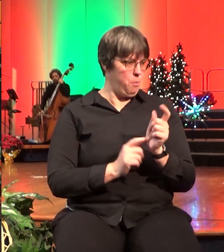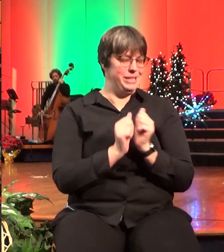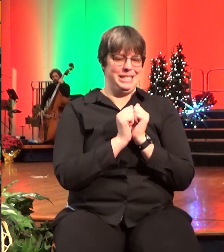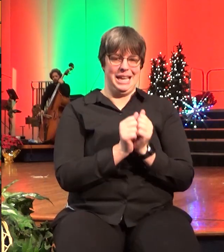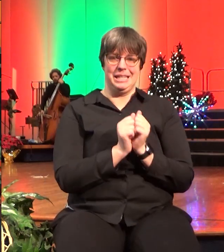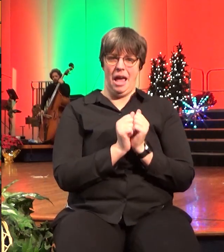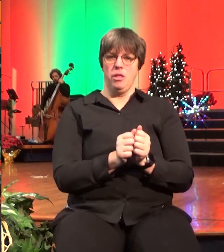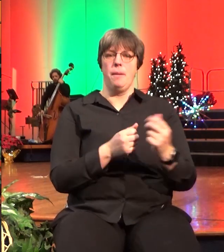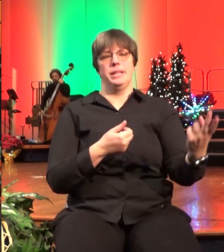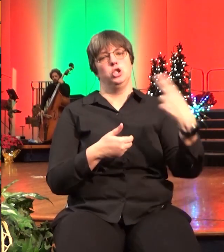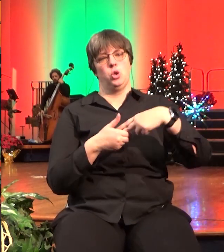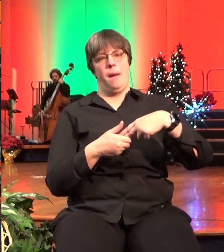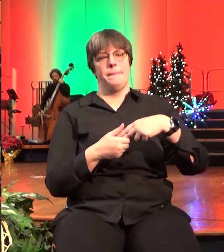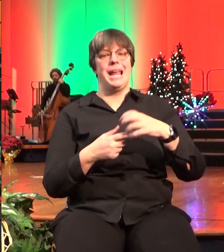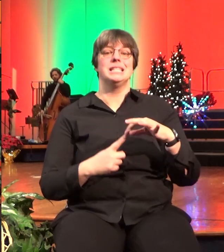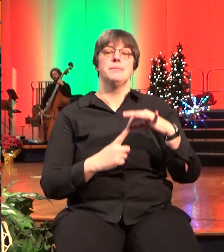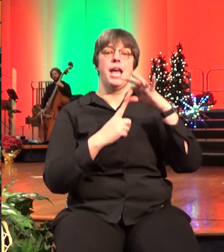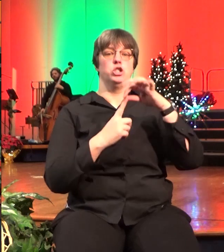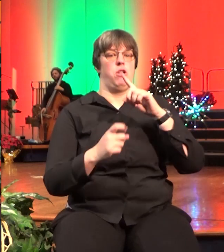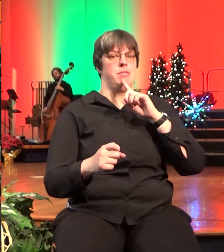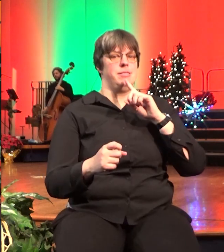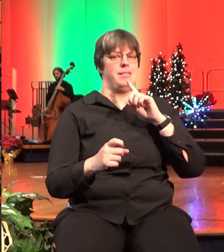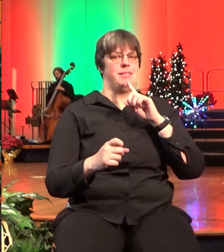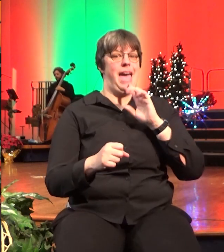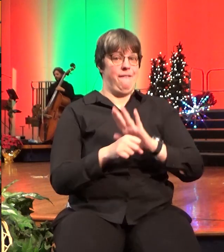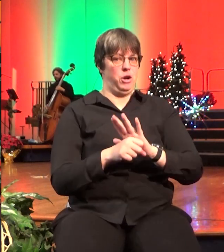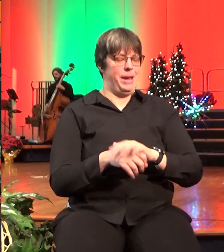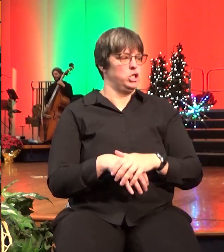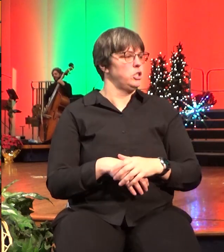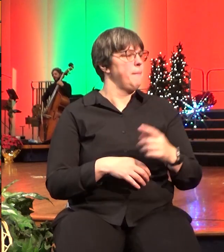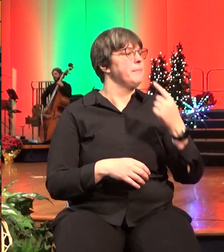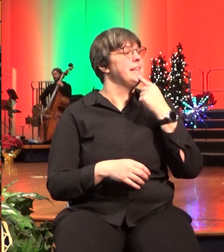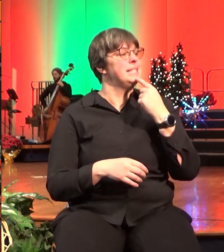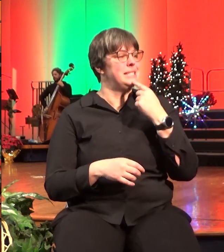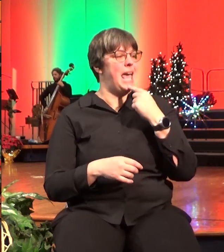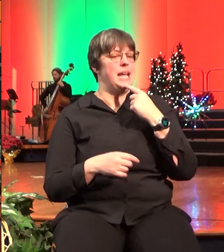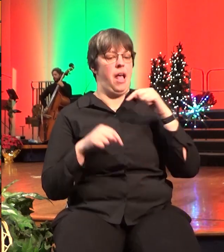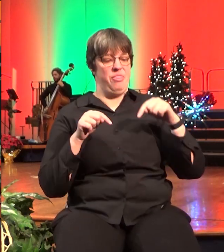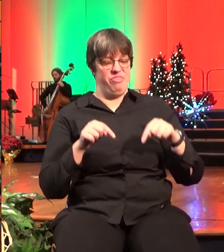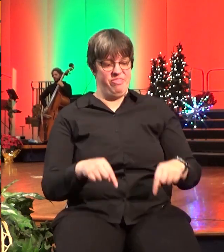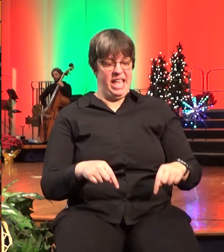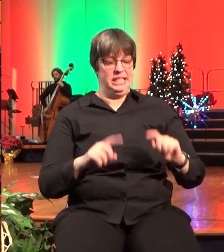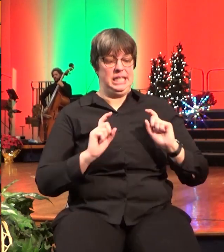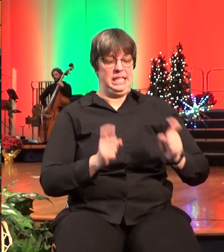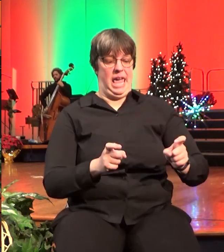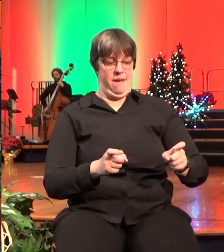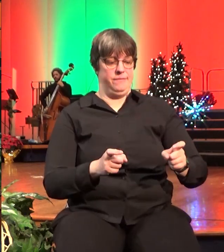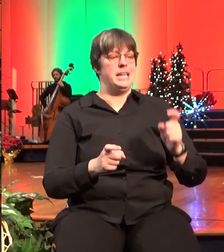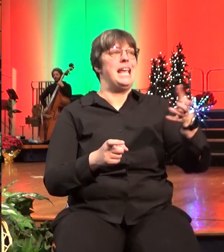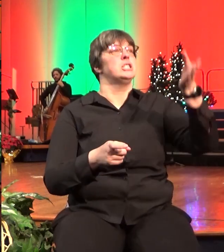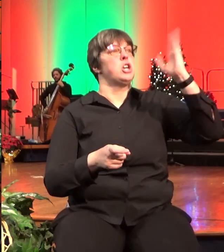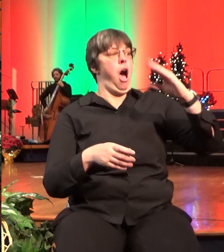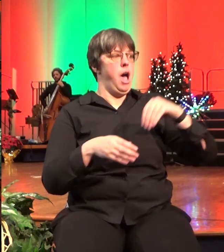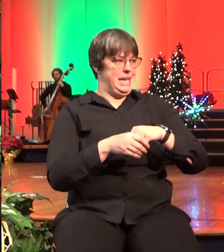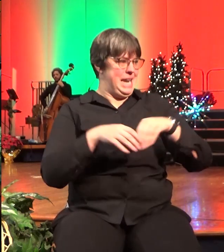join me in a special affirmation. So please say after me, this gift I give is God in action.